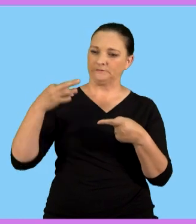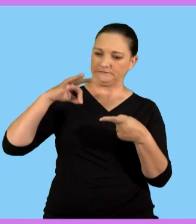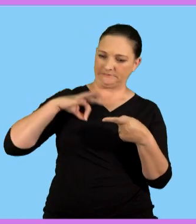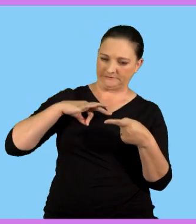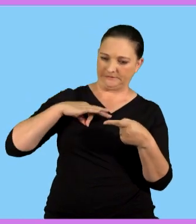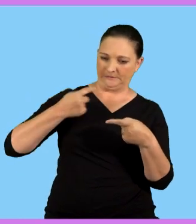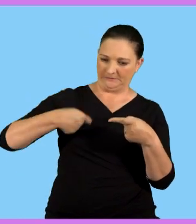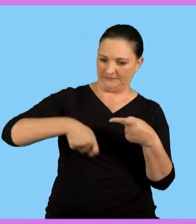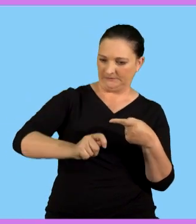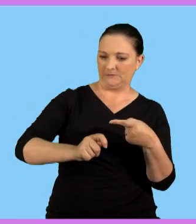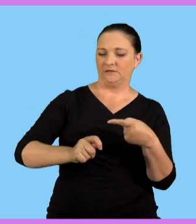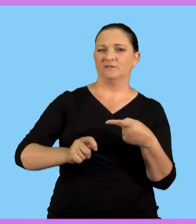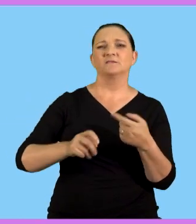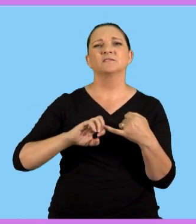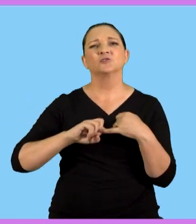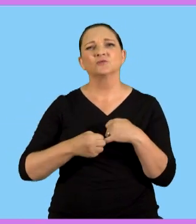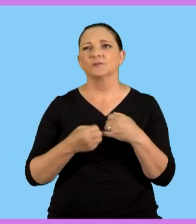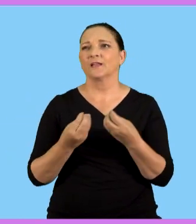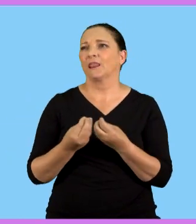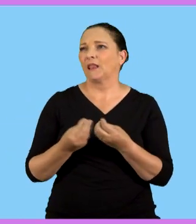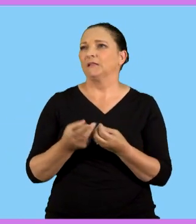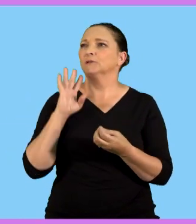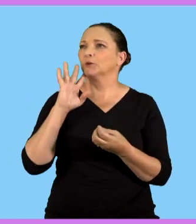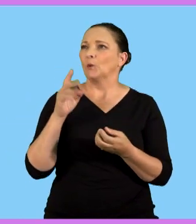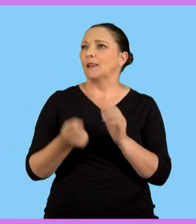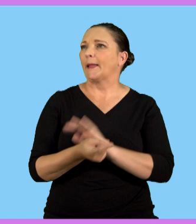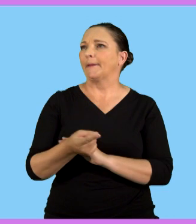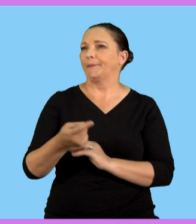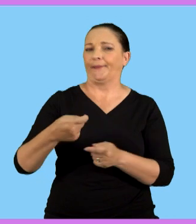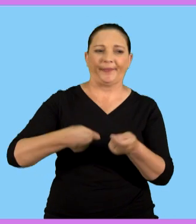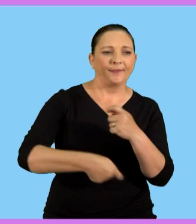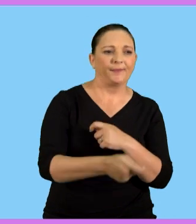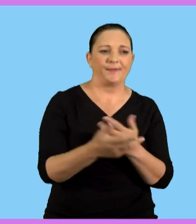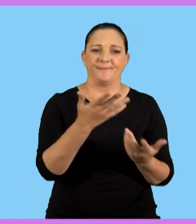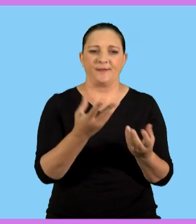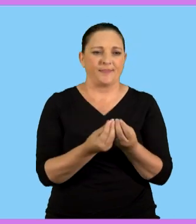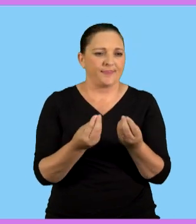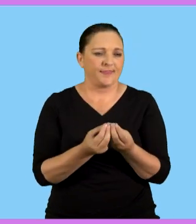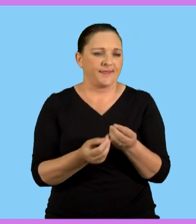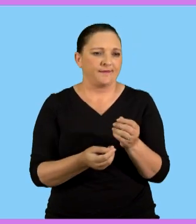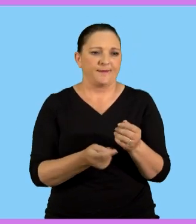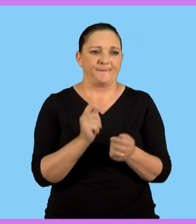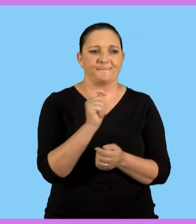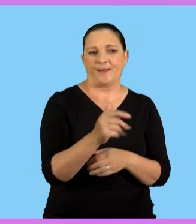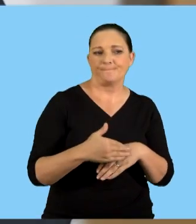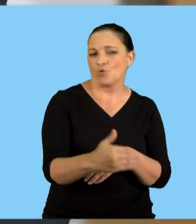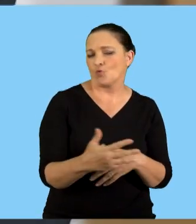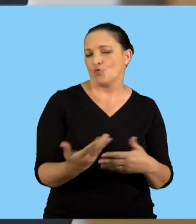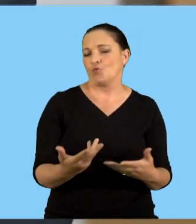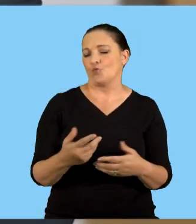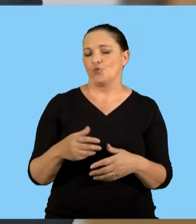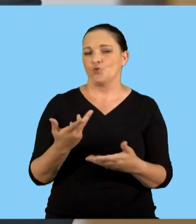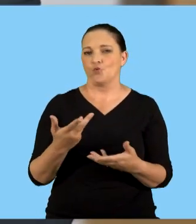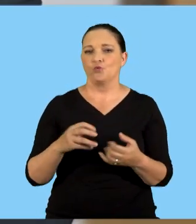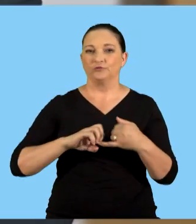expenses. Try to anticipate unforeseen expenses. Prices of things could go up, for example, things like that.